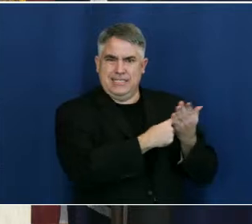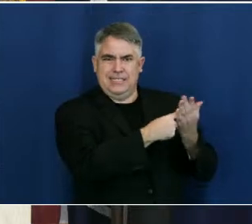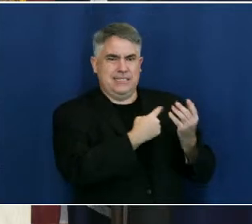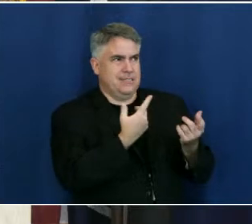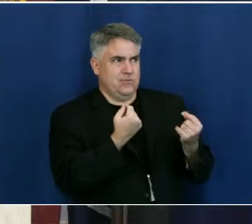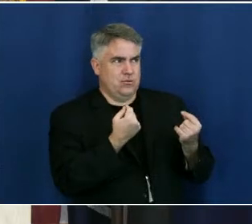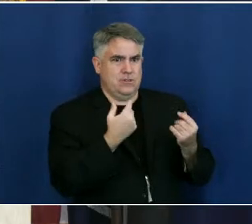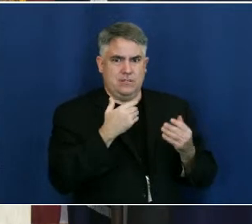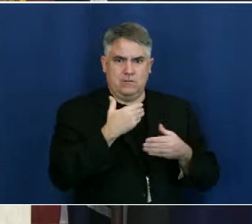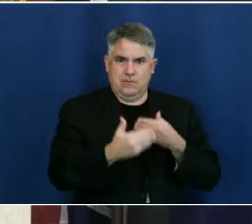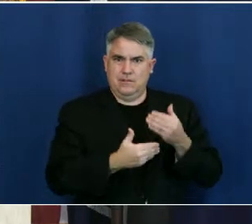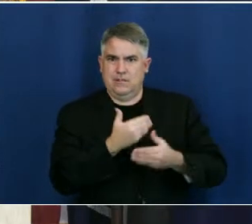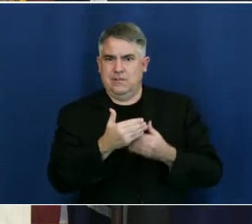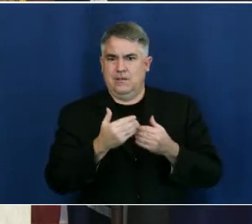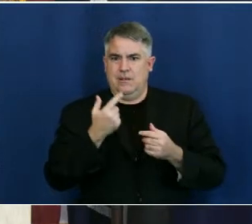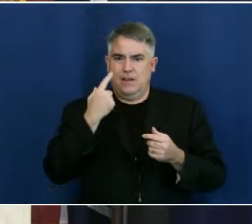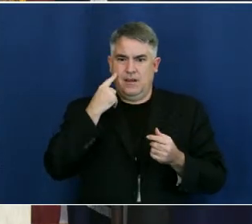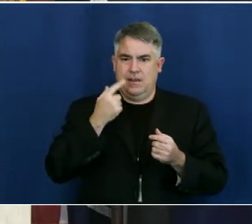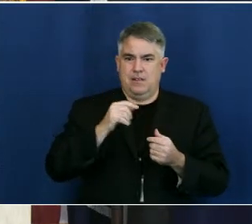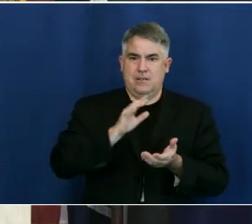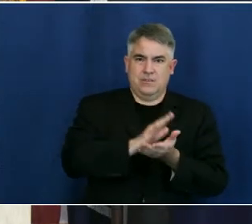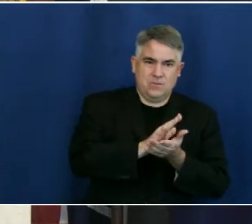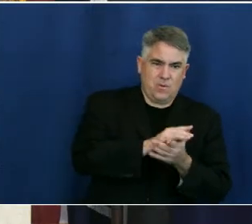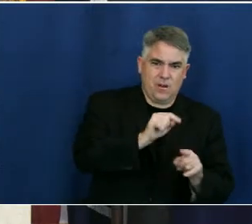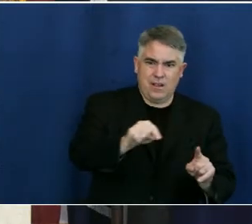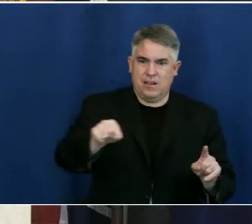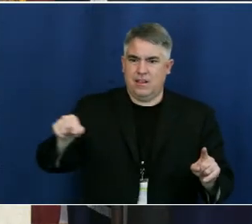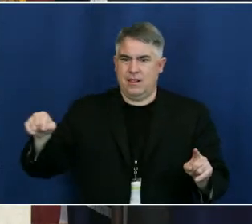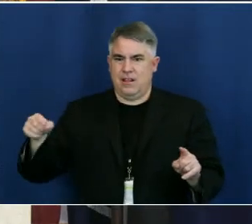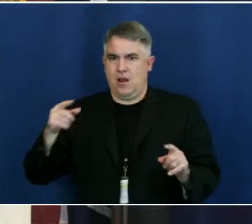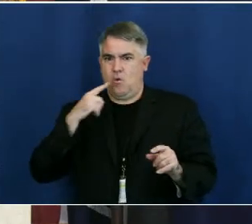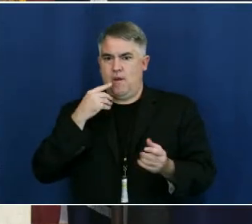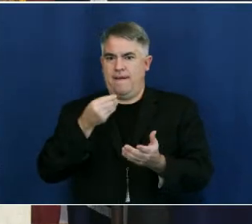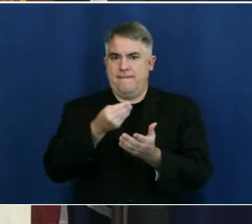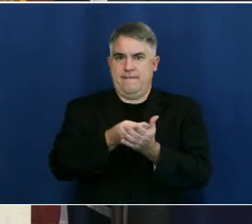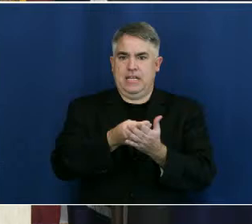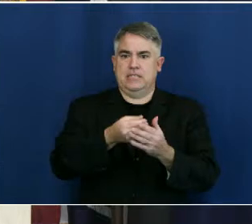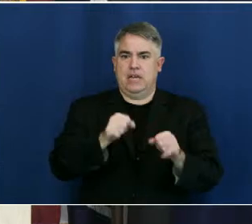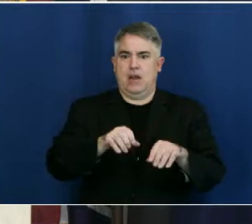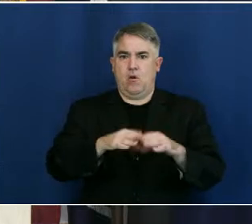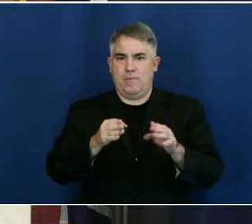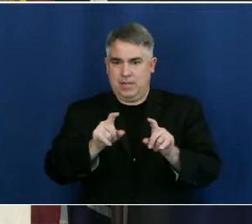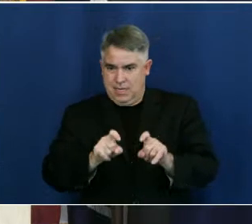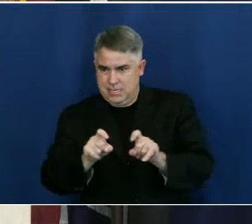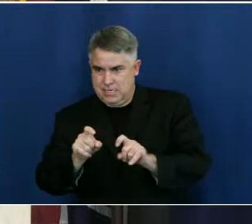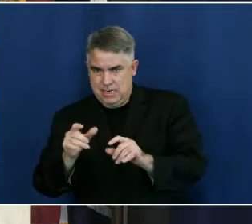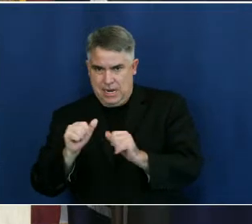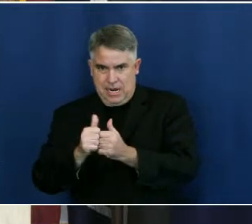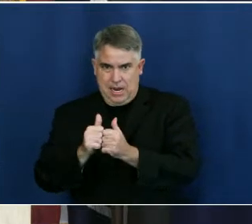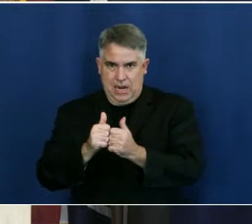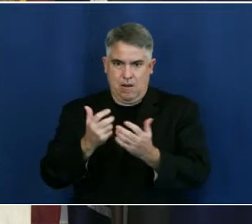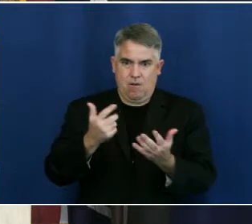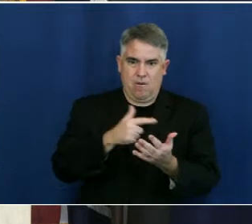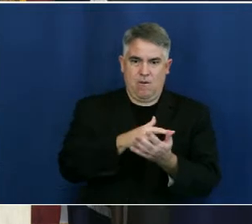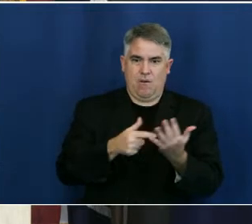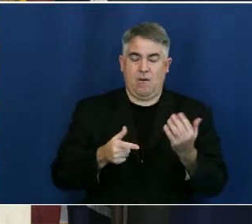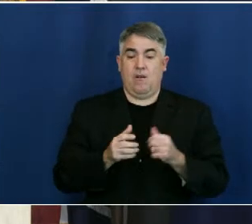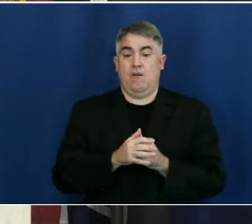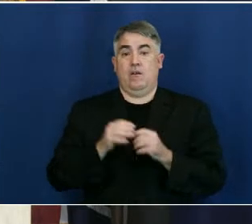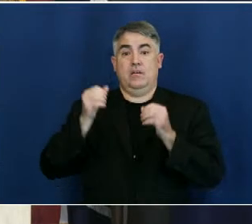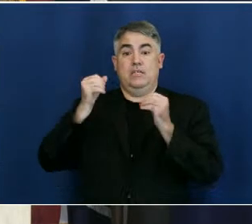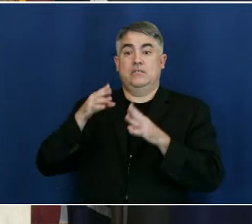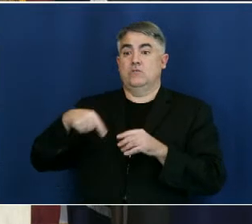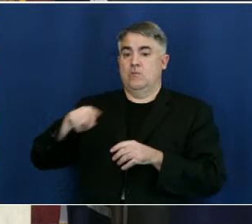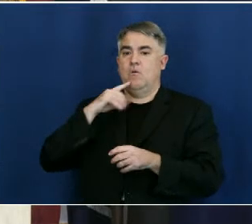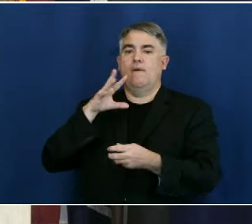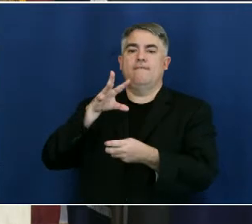set up independent testing and provide funding and a lot of other types of efforts. So teachers will be in that first tier of essential